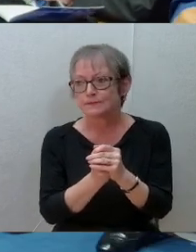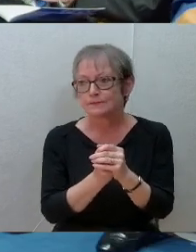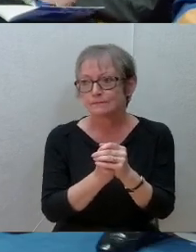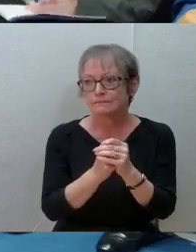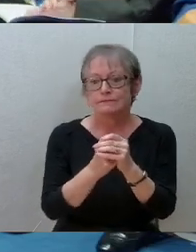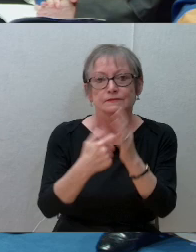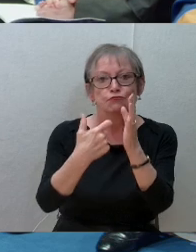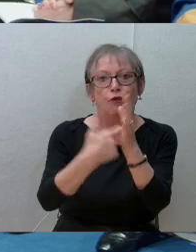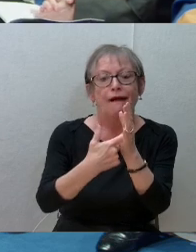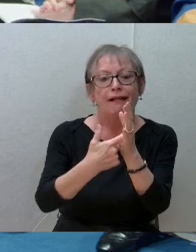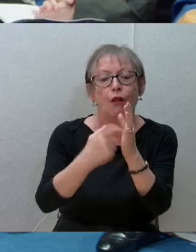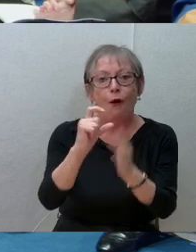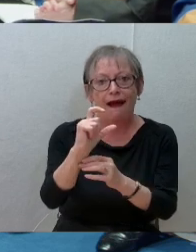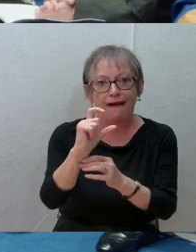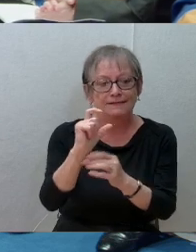Ryan Coyle.